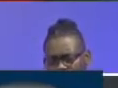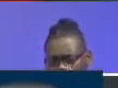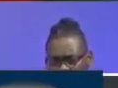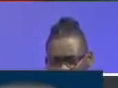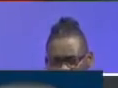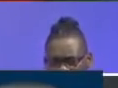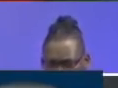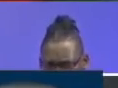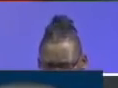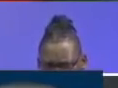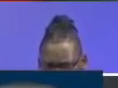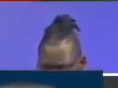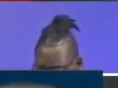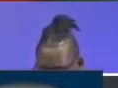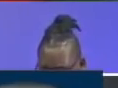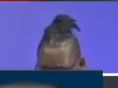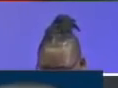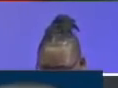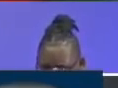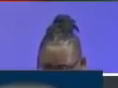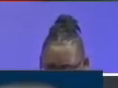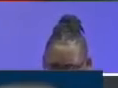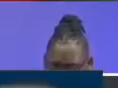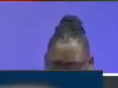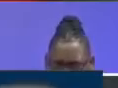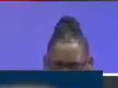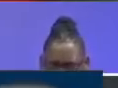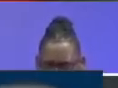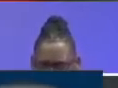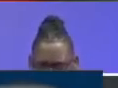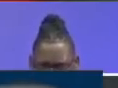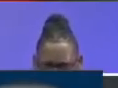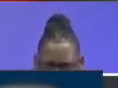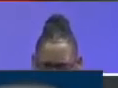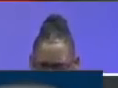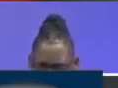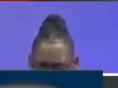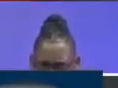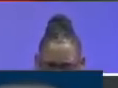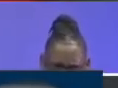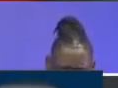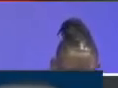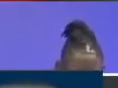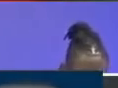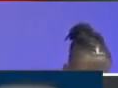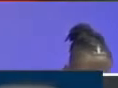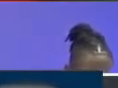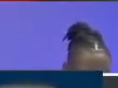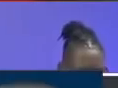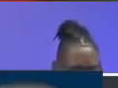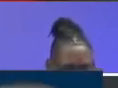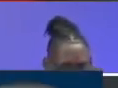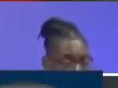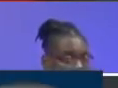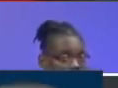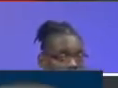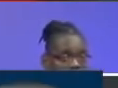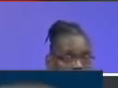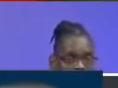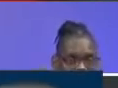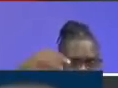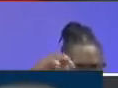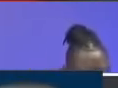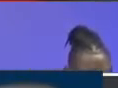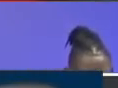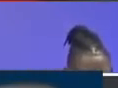of special majority? That's one. And two, in terms of the public service, the furlough and the other measures announced by the Prime Minister, does that